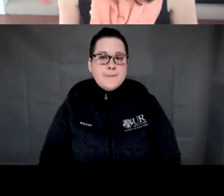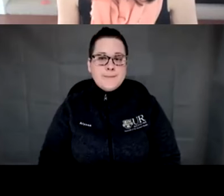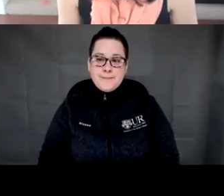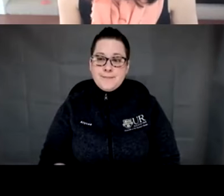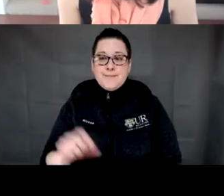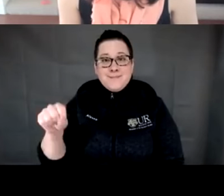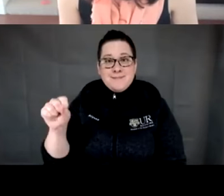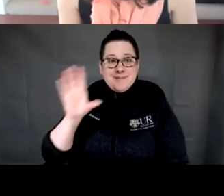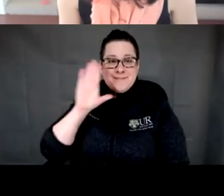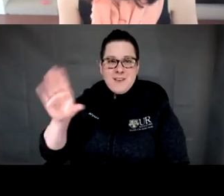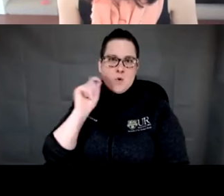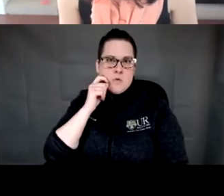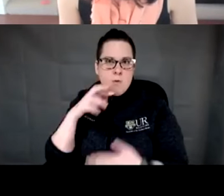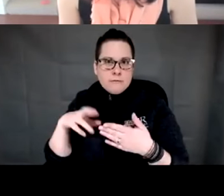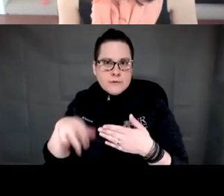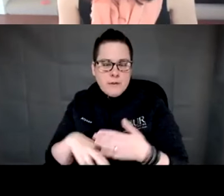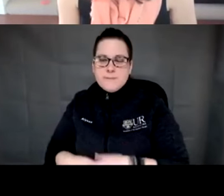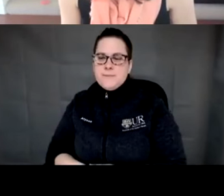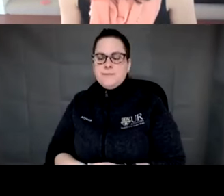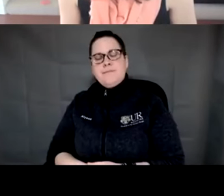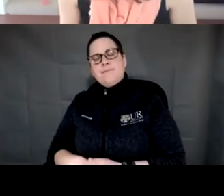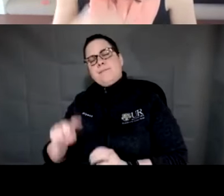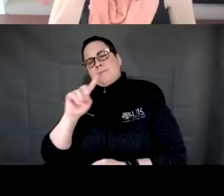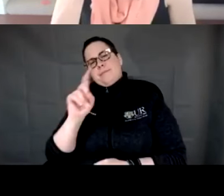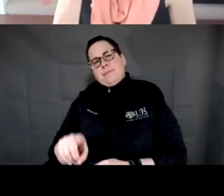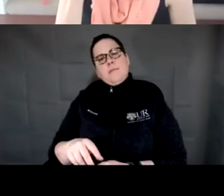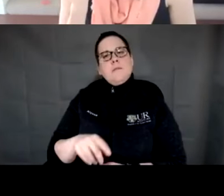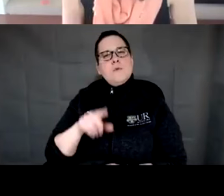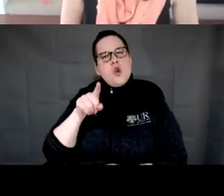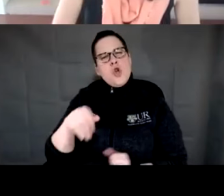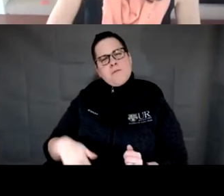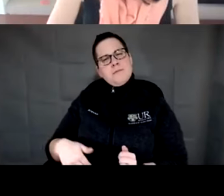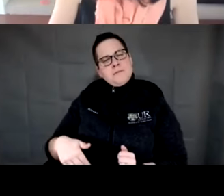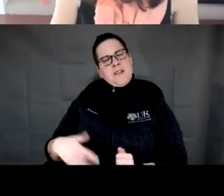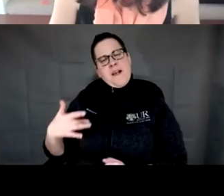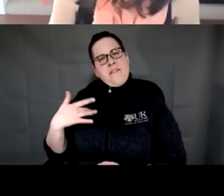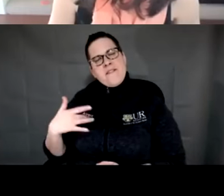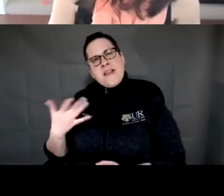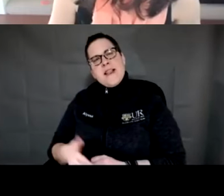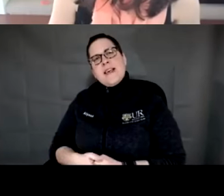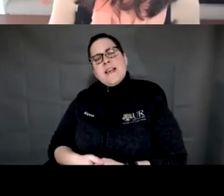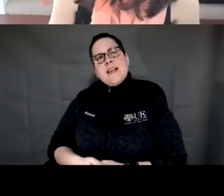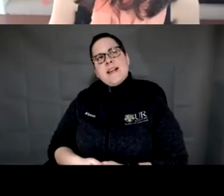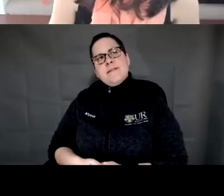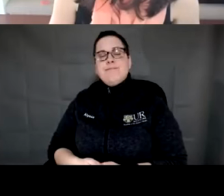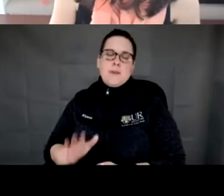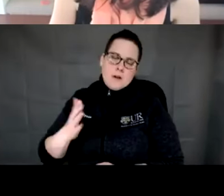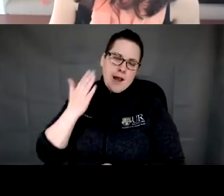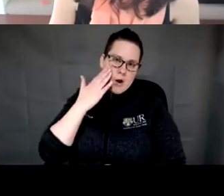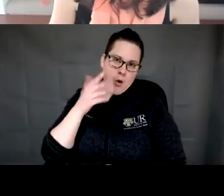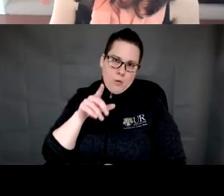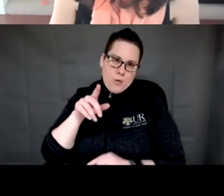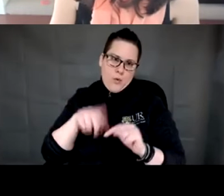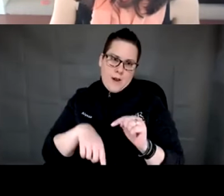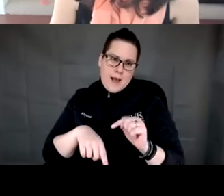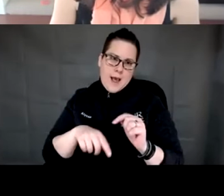Yeah, hi, very cool results. I have a question. Do you have a sense for, I know you can't do this with the